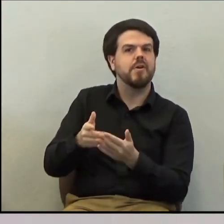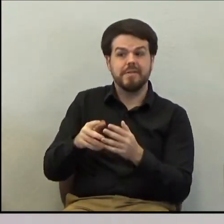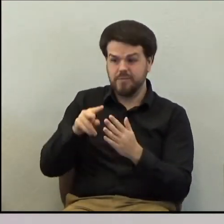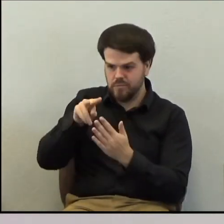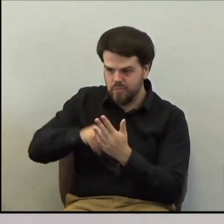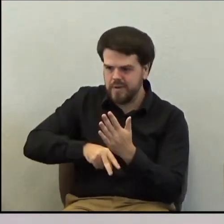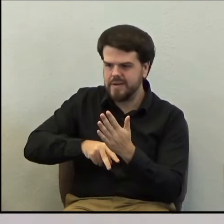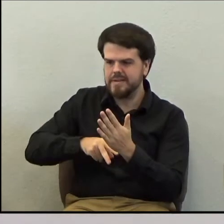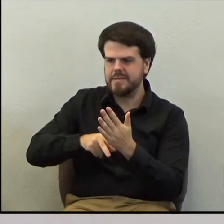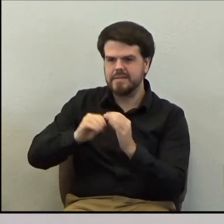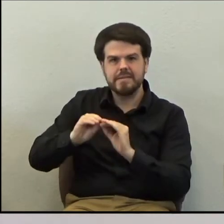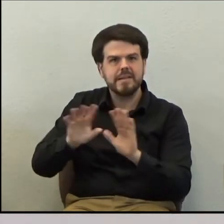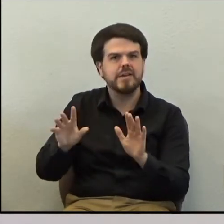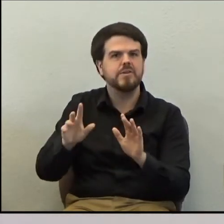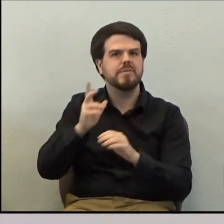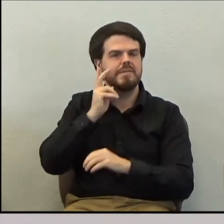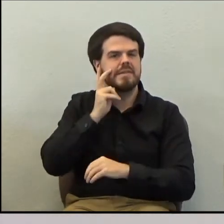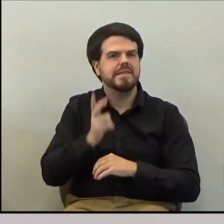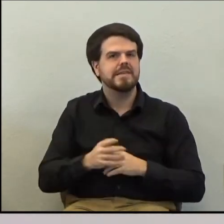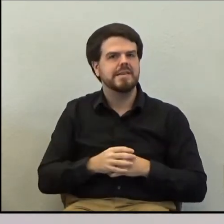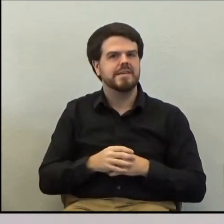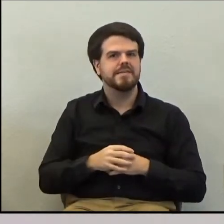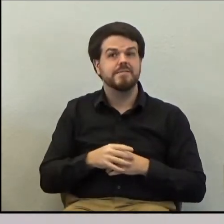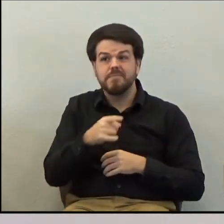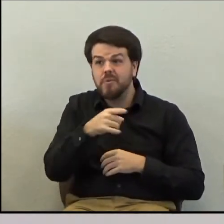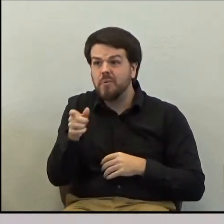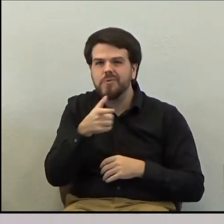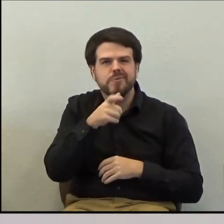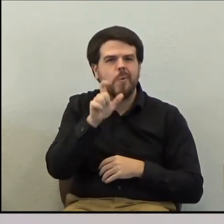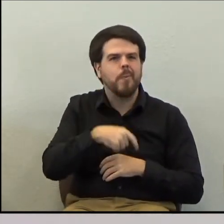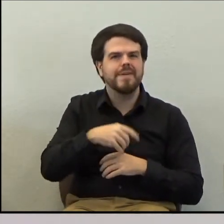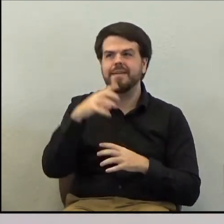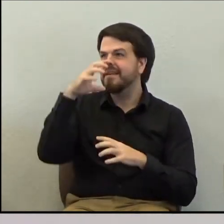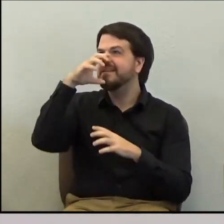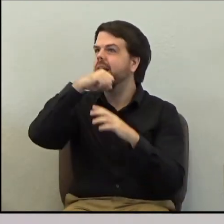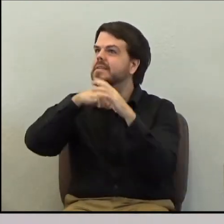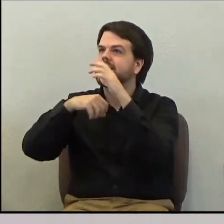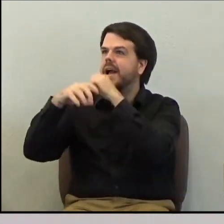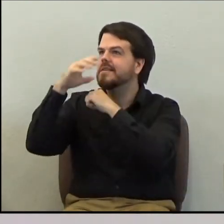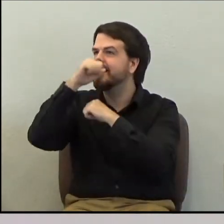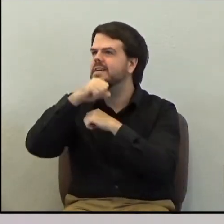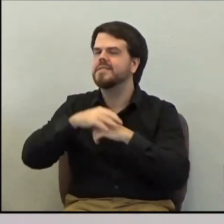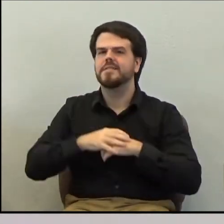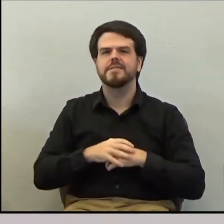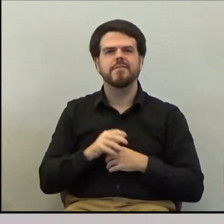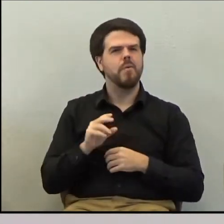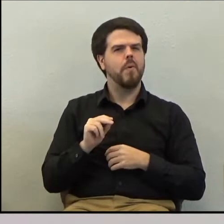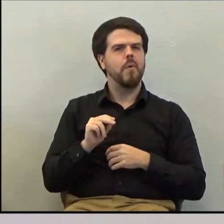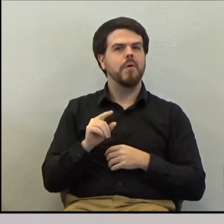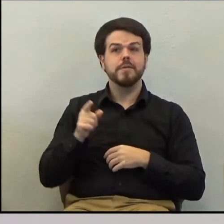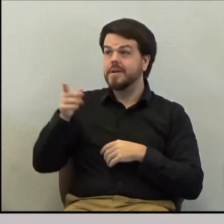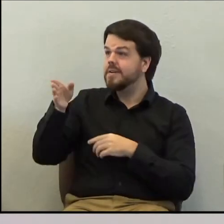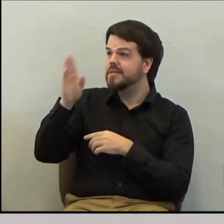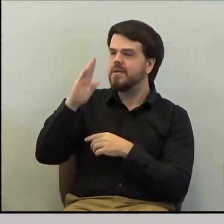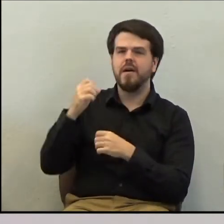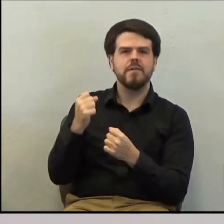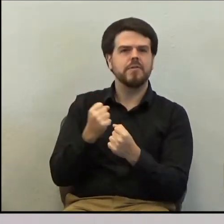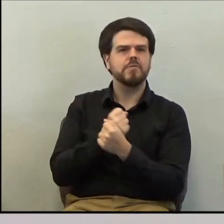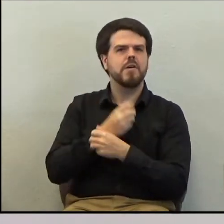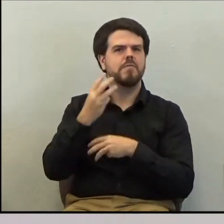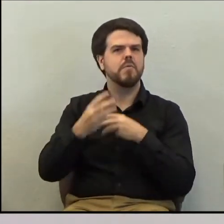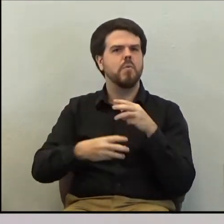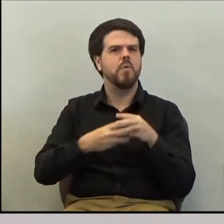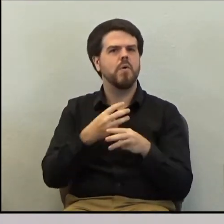and touch and read. You don't have to guess. There it is. For God so loved the world that he gave his only begotten